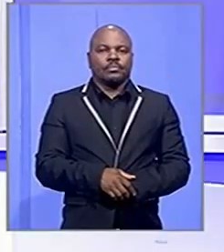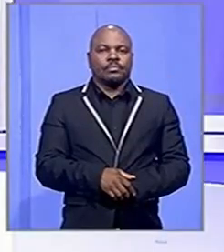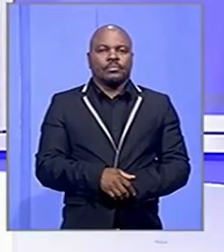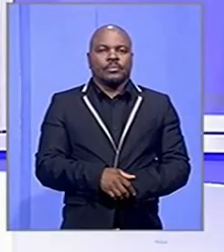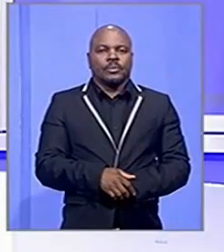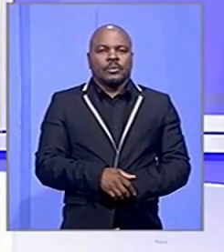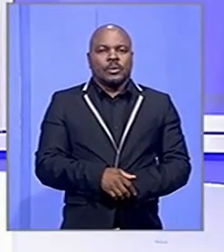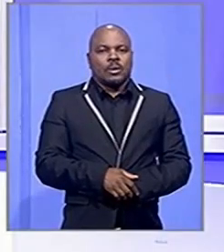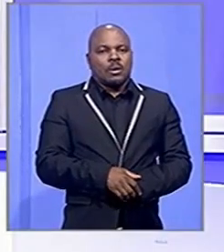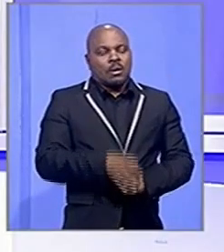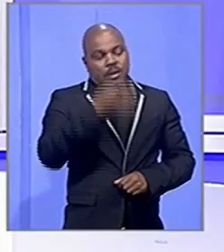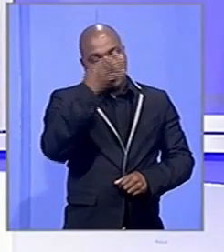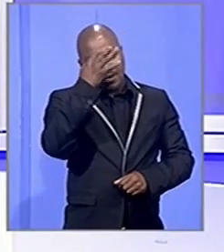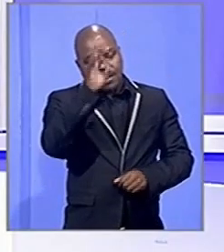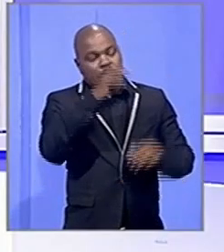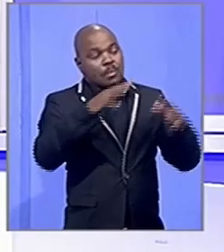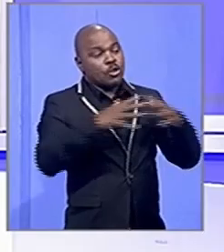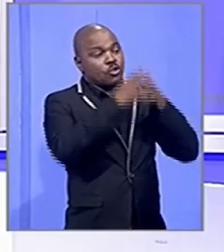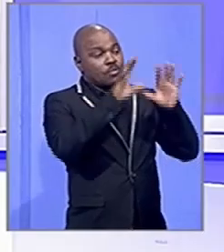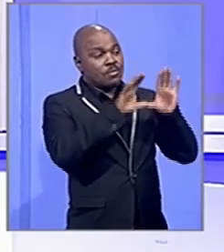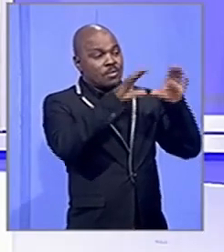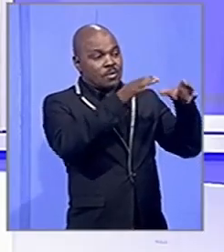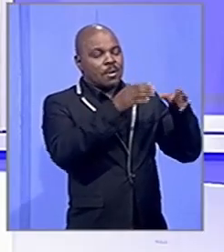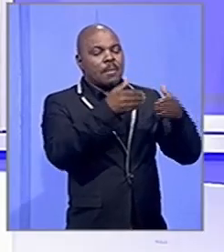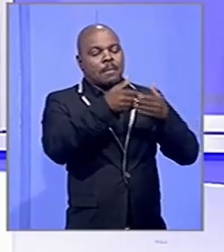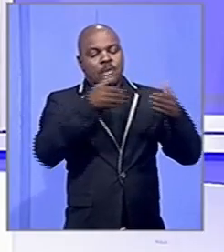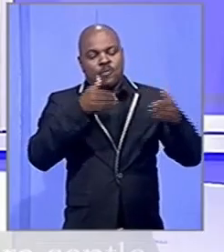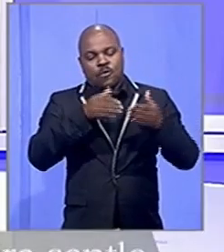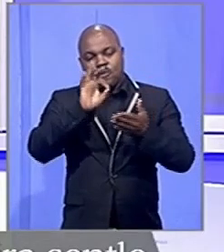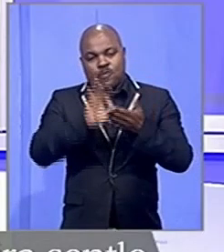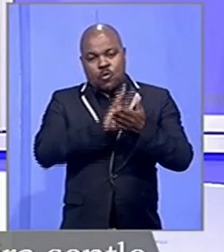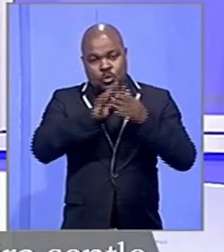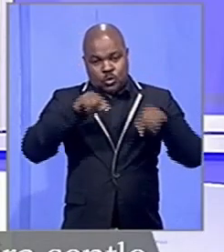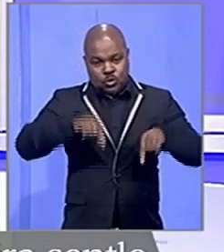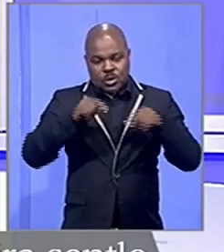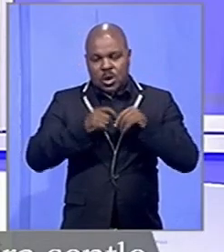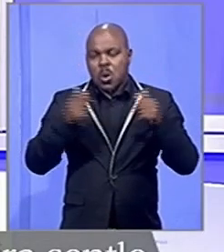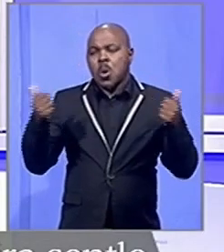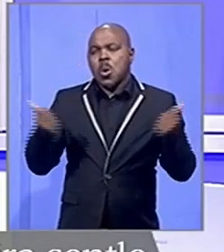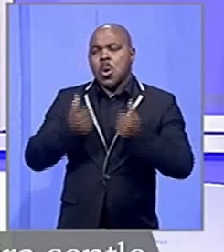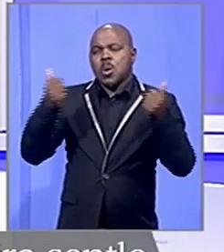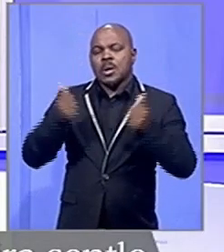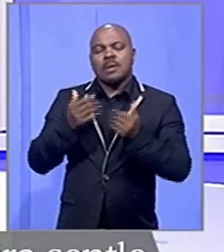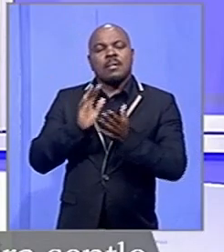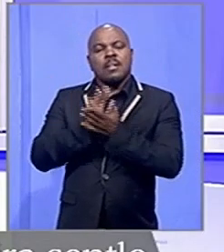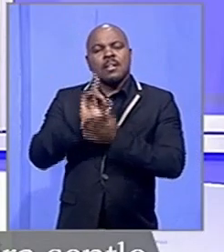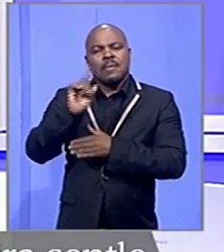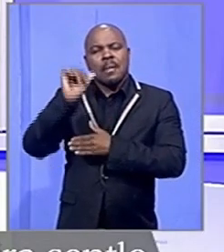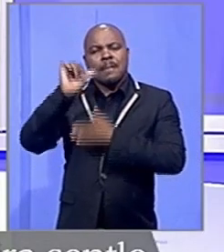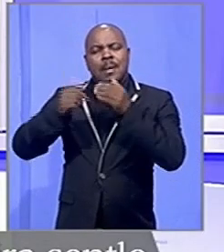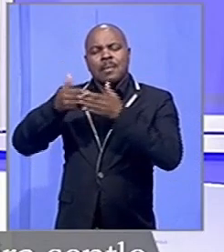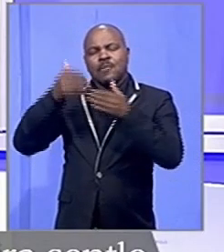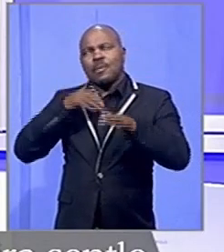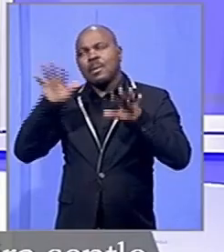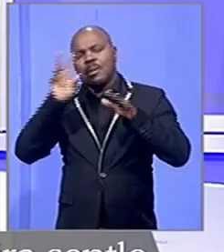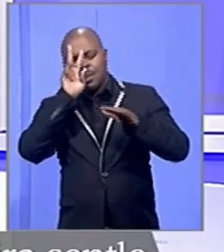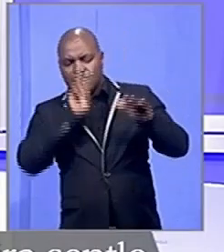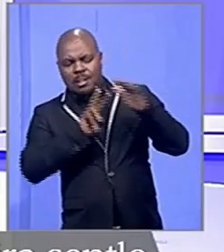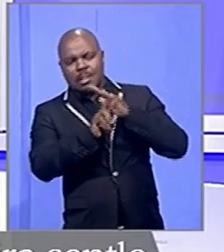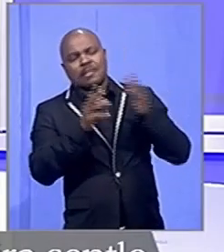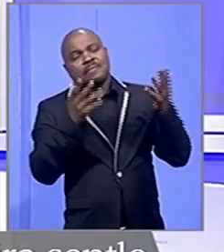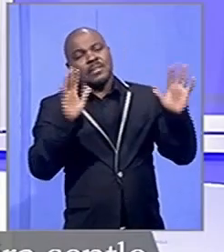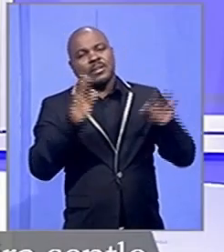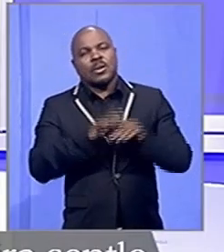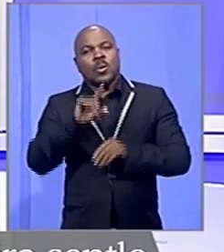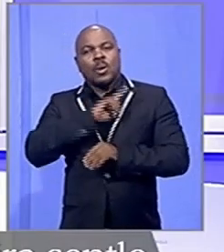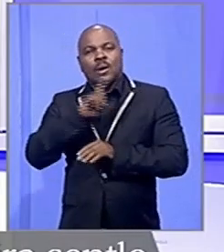Kgonagalo ya puso tshwaraganelo morago ga ditlhopho tsa monongwaga e ne setse bonetswe pele dikgwedi di le 11 tse di fetileng. Go ne go